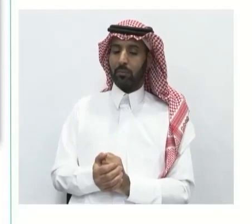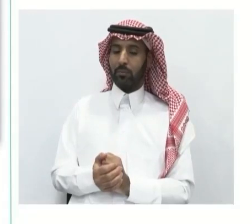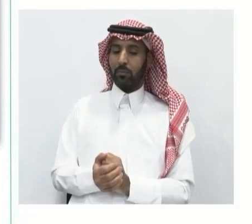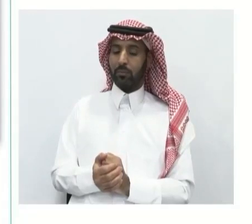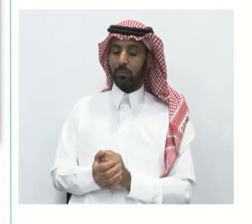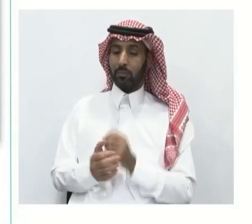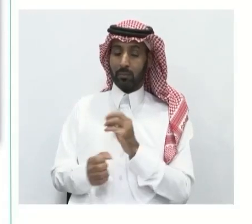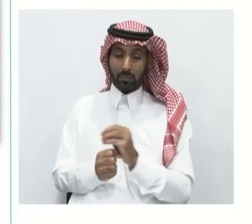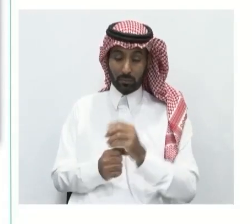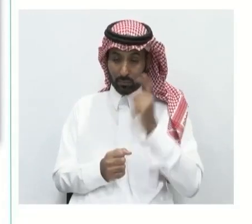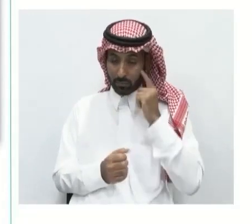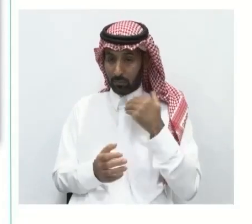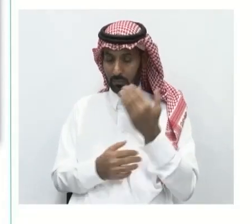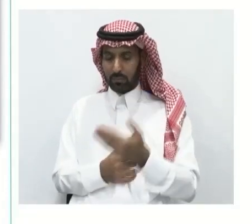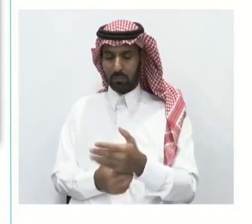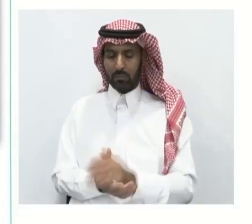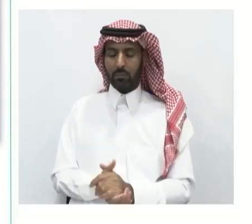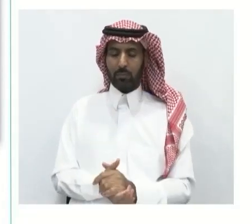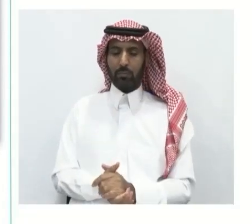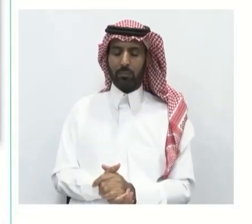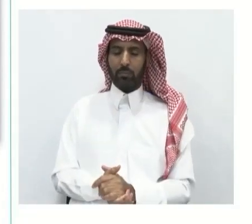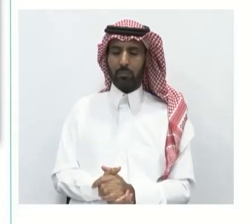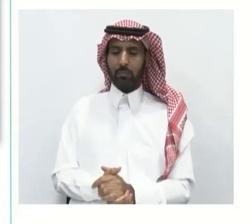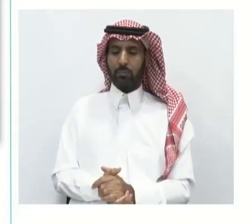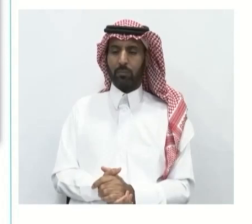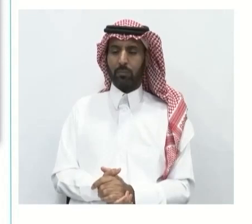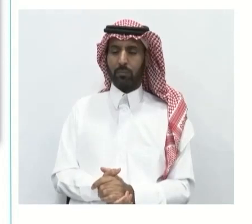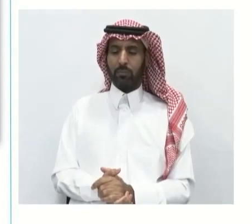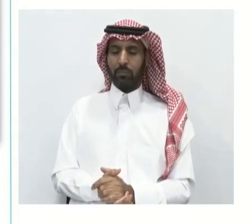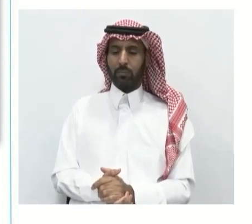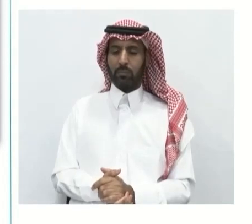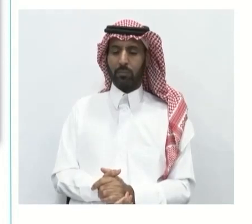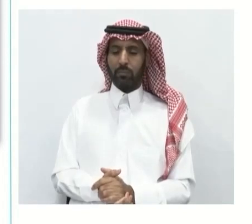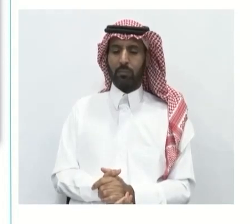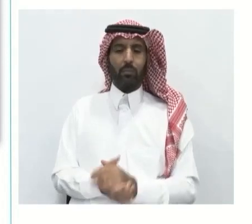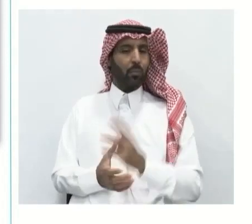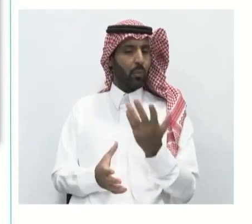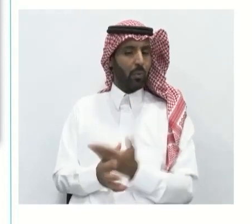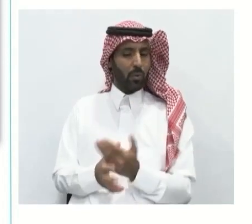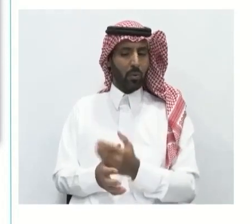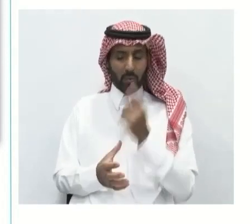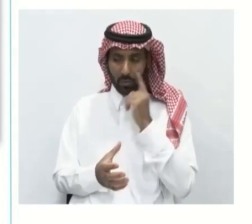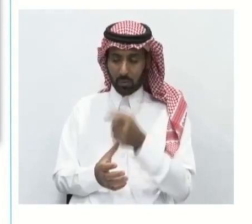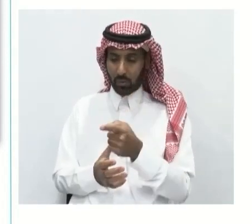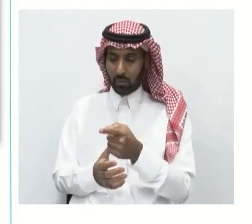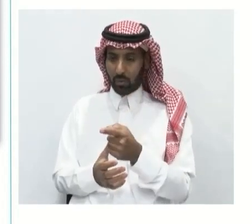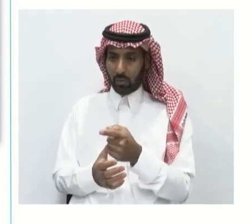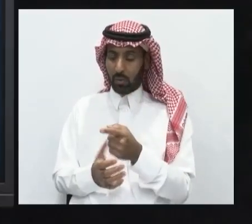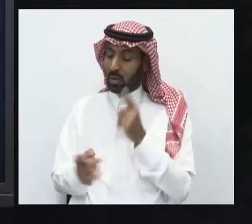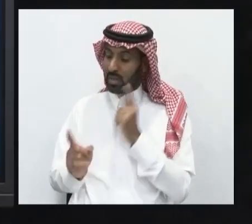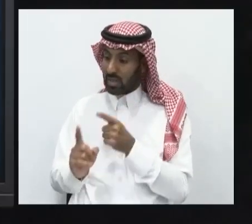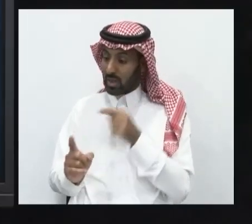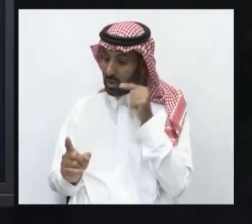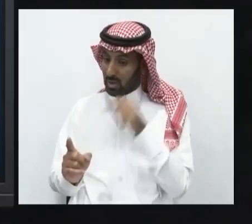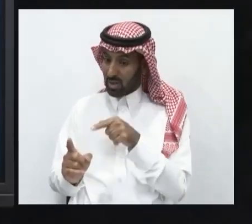rose the suspicion of Mr. Jones with Mr. Combs. So why did he accuse Mr.